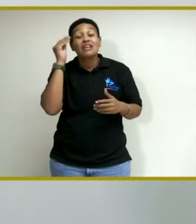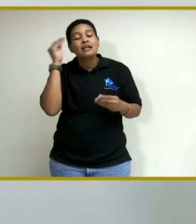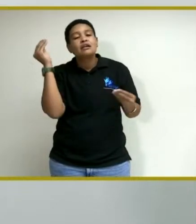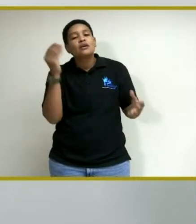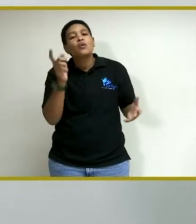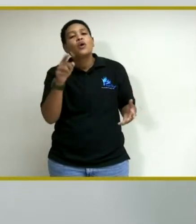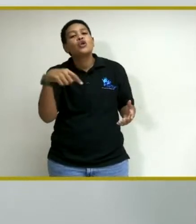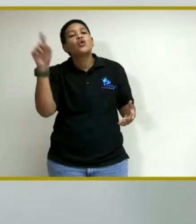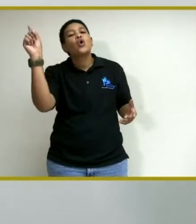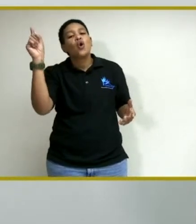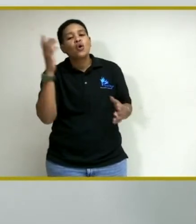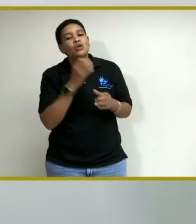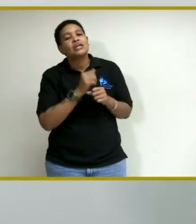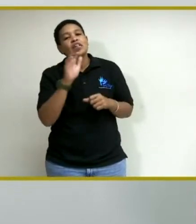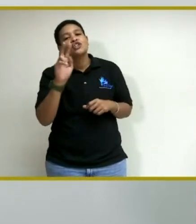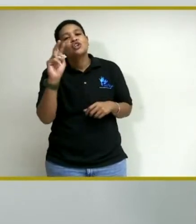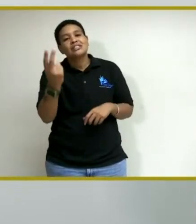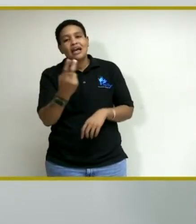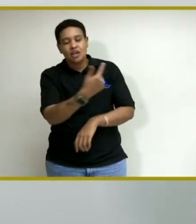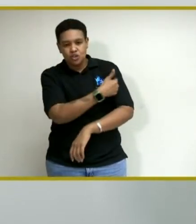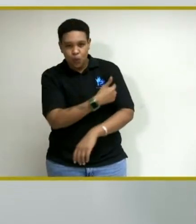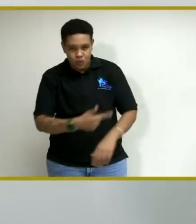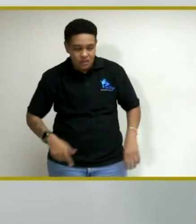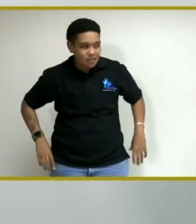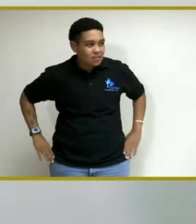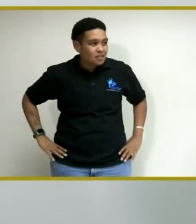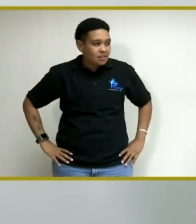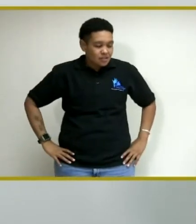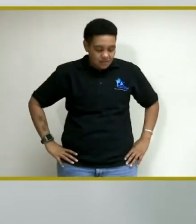where to go to get that second dose. So